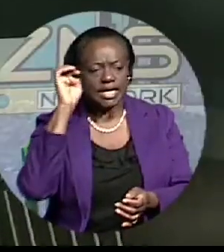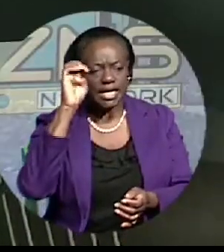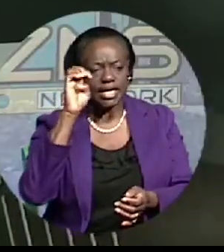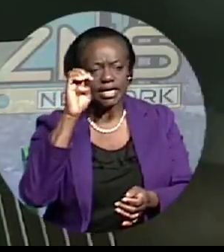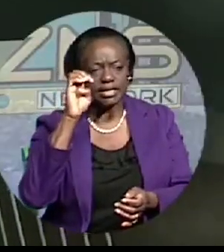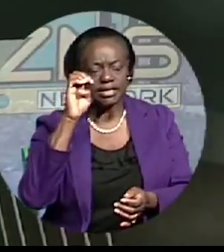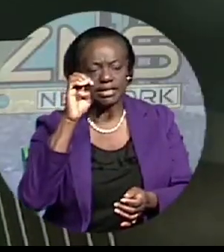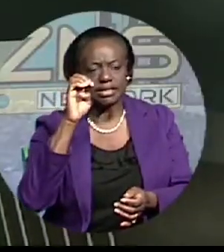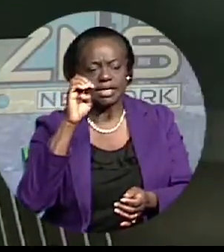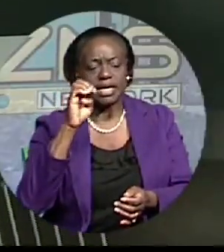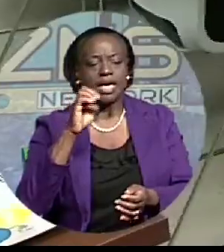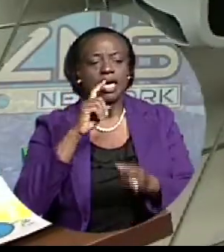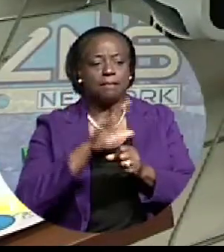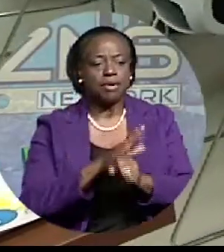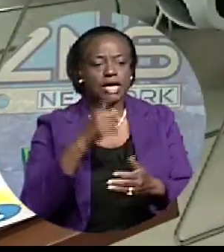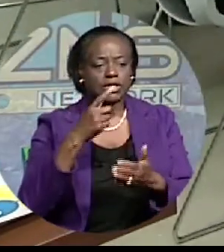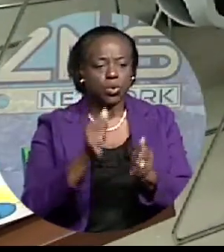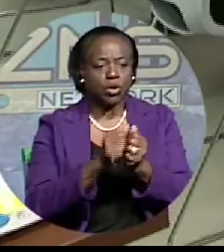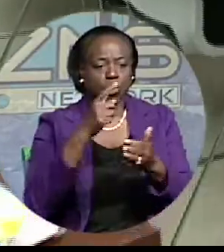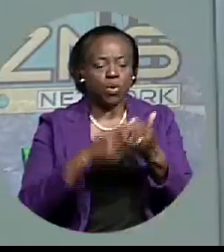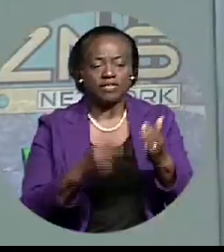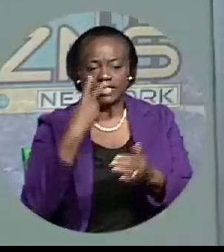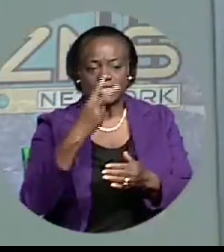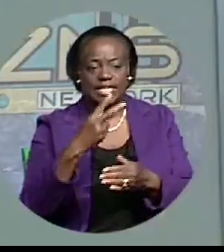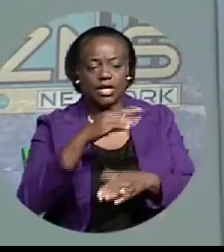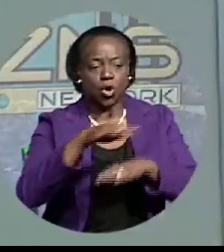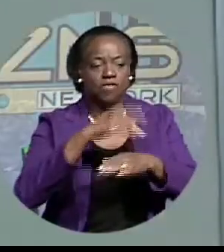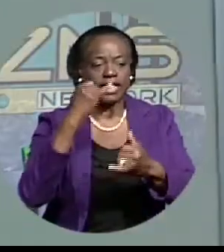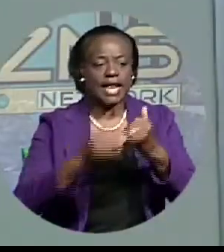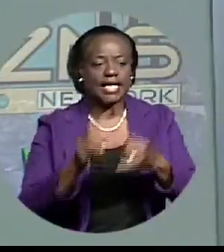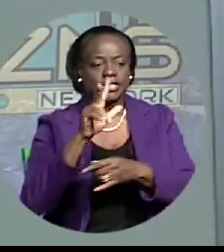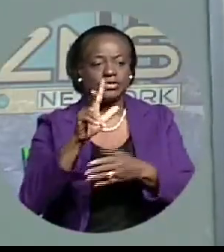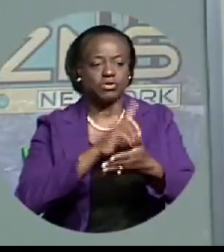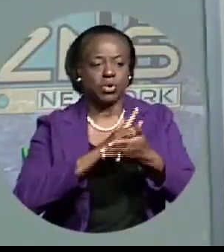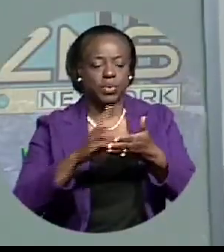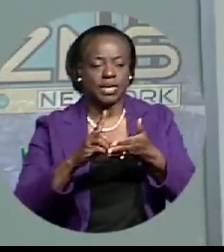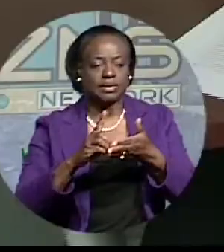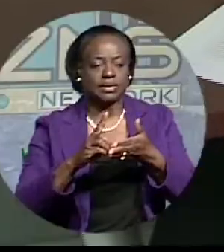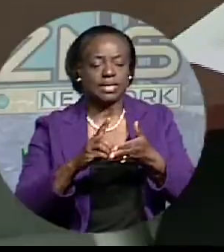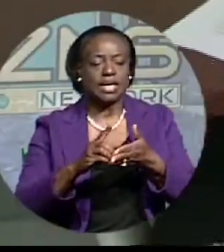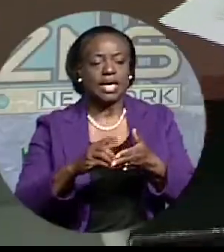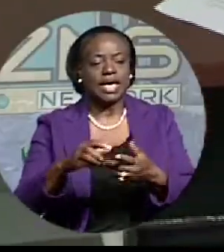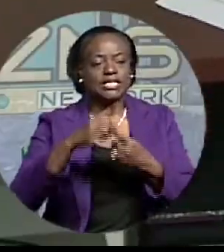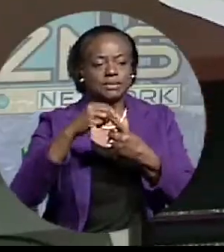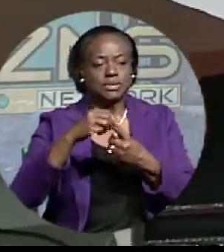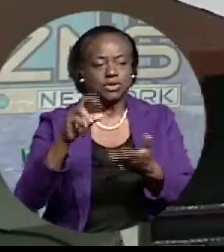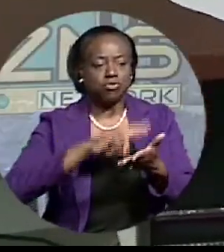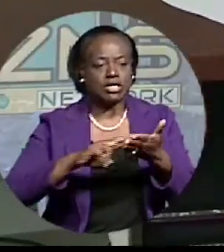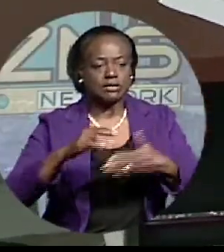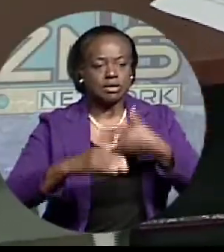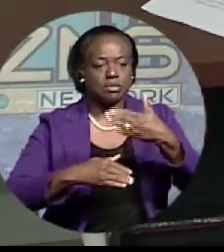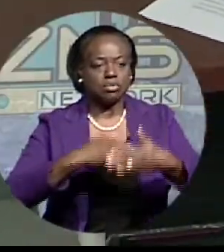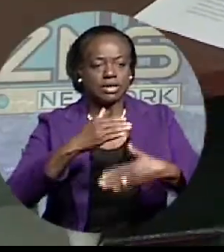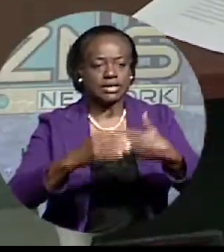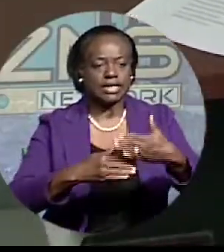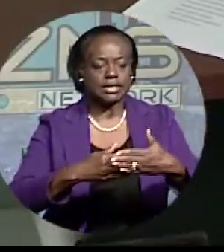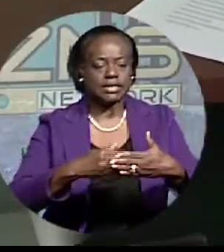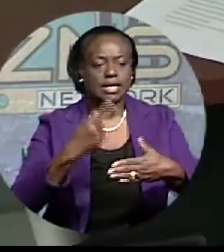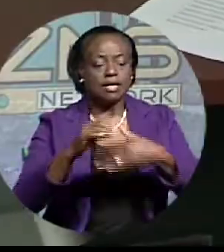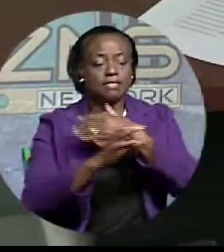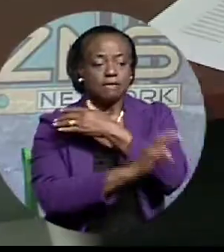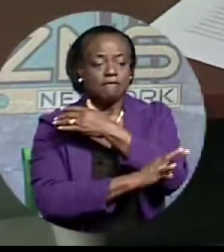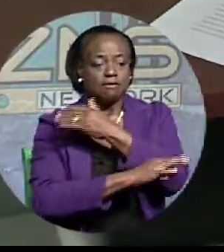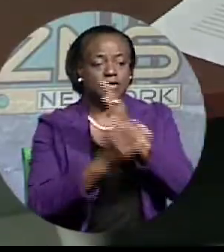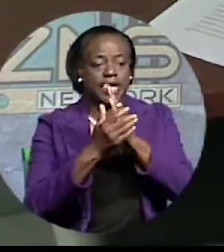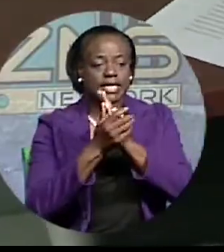also impressed with what he has seen over the last 3 weeks, especially the registration process. The foreign expert is currently preparing